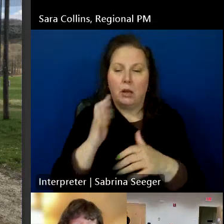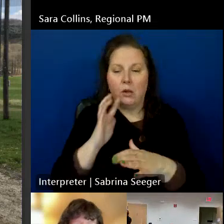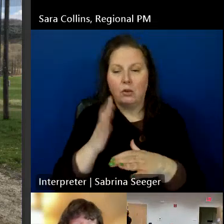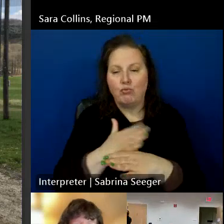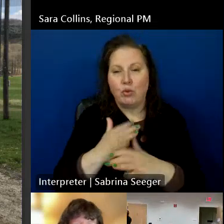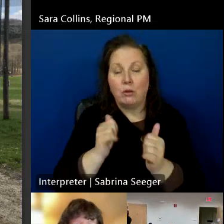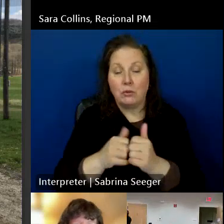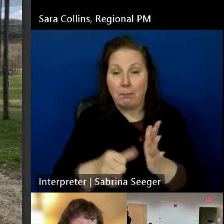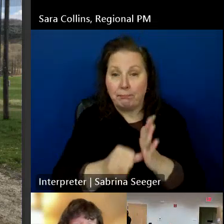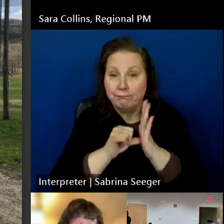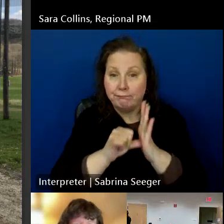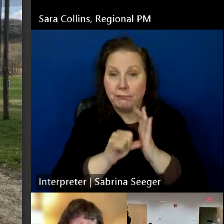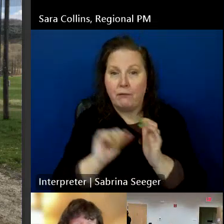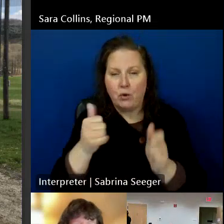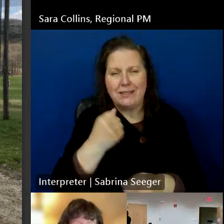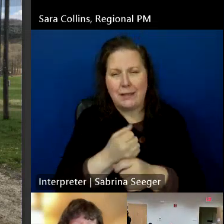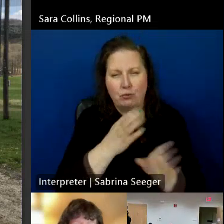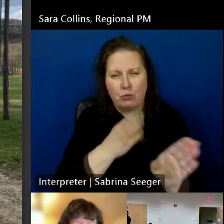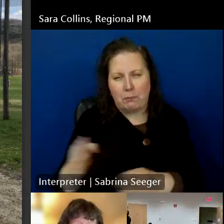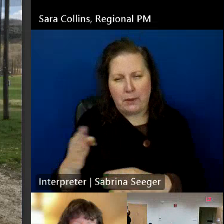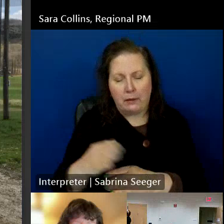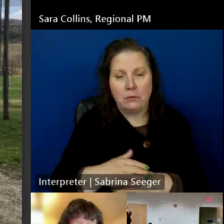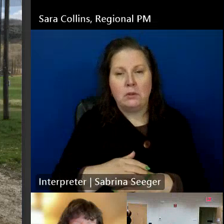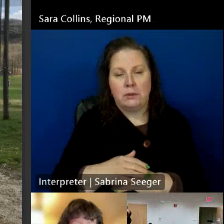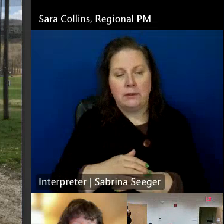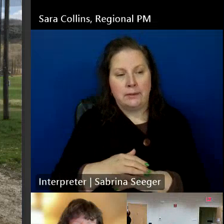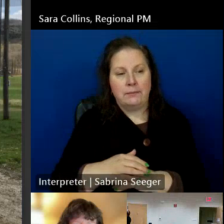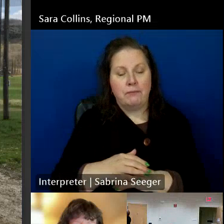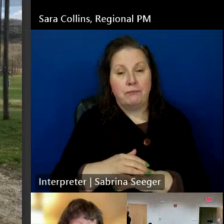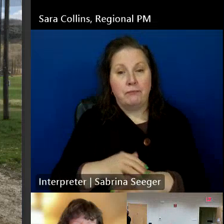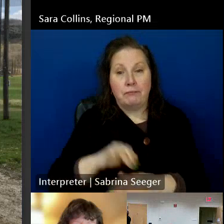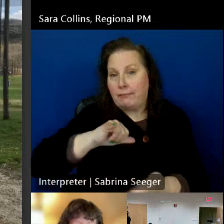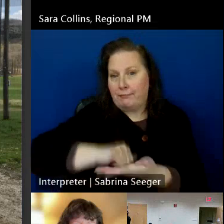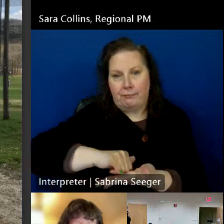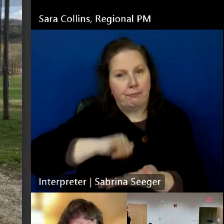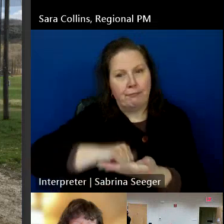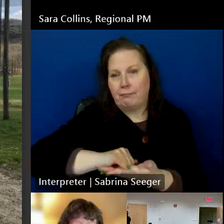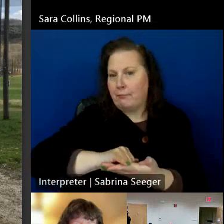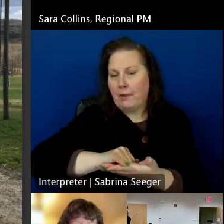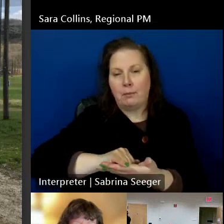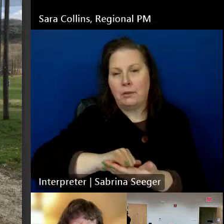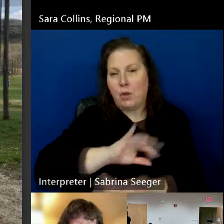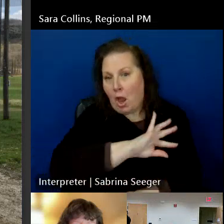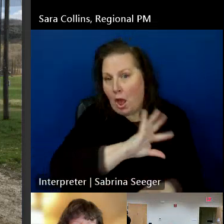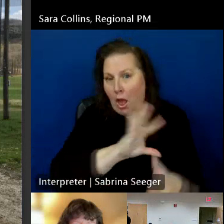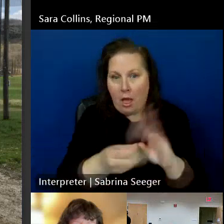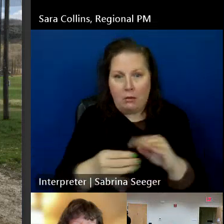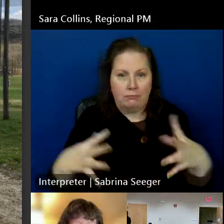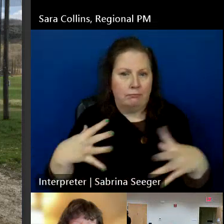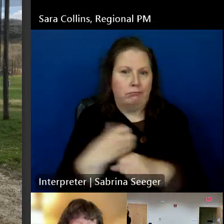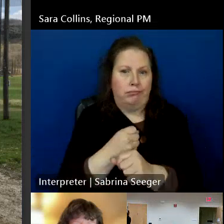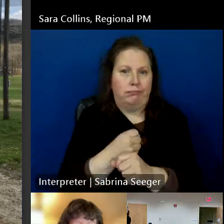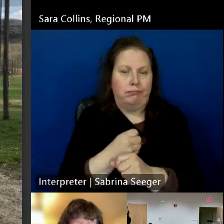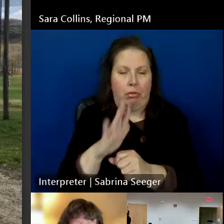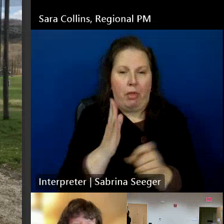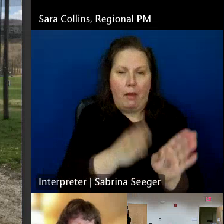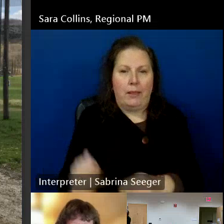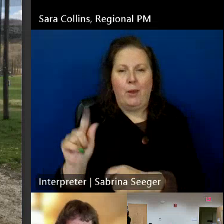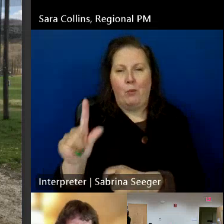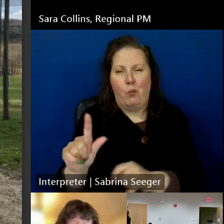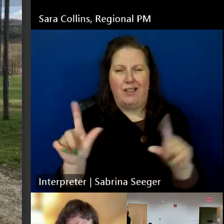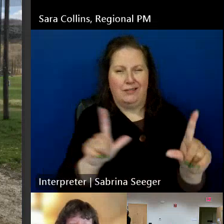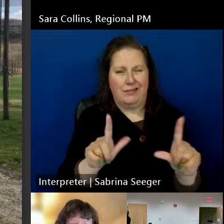the highlights of the 10-year plan. It is impossible to completely summarize the plan in a slide